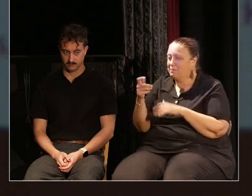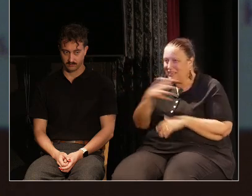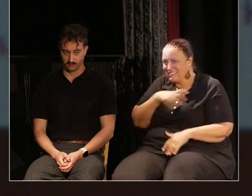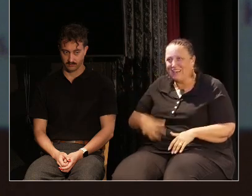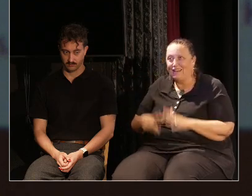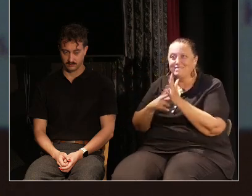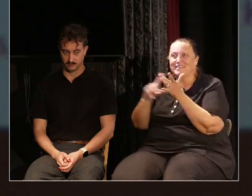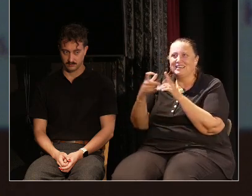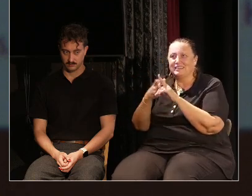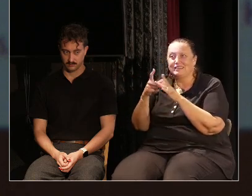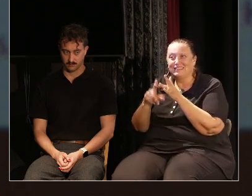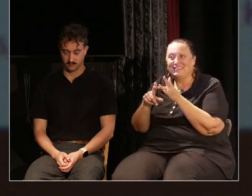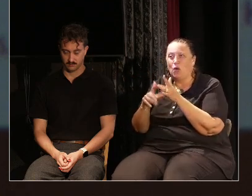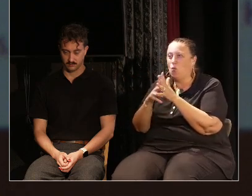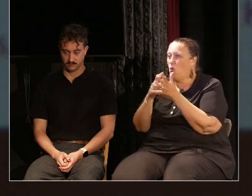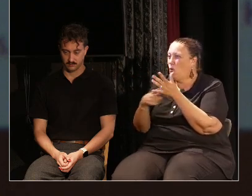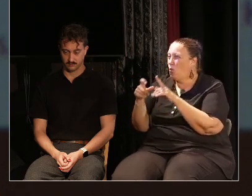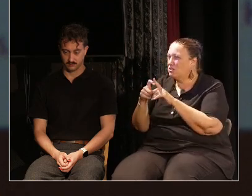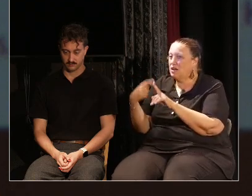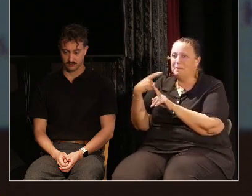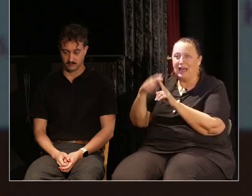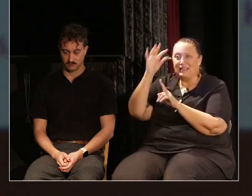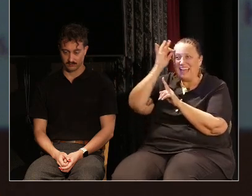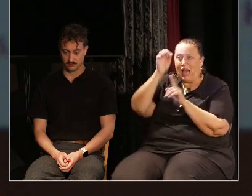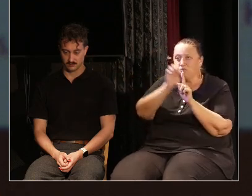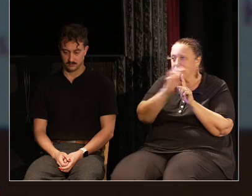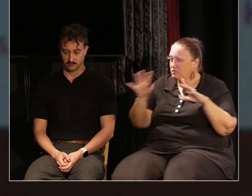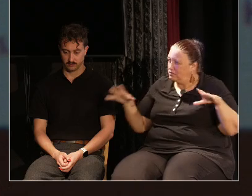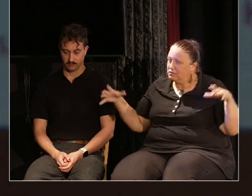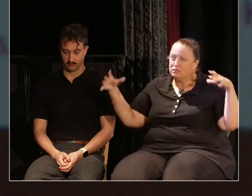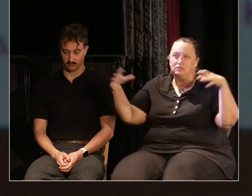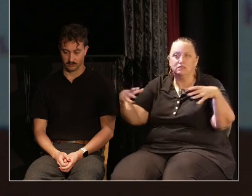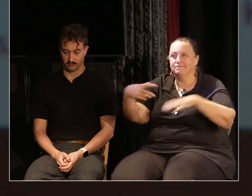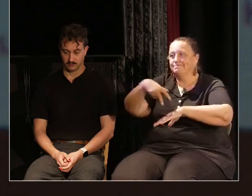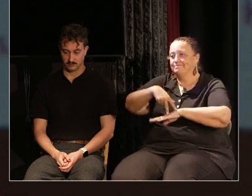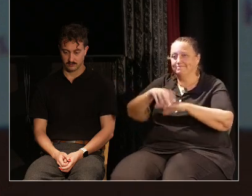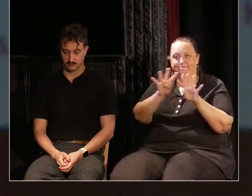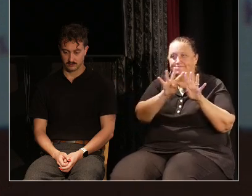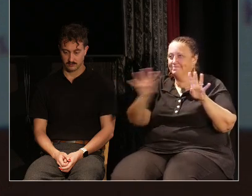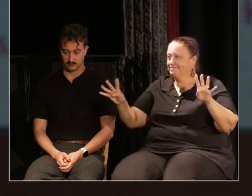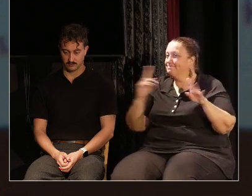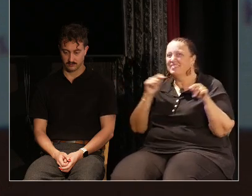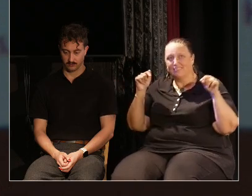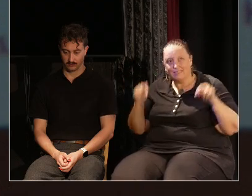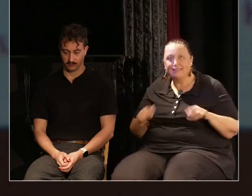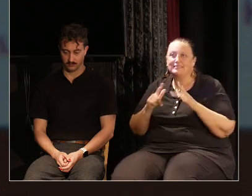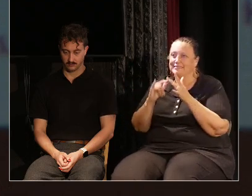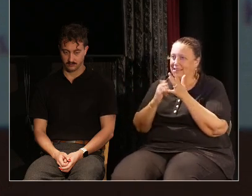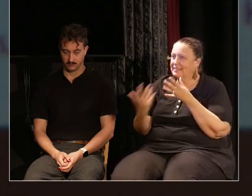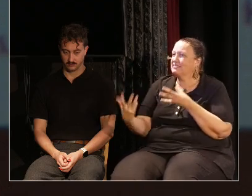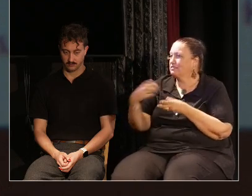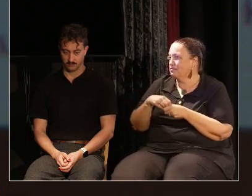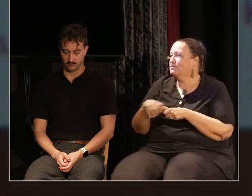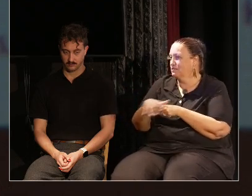councillors. We all got together at the library with the community to be very clear that this was an inclusive space, that this was